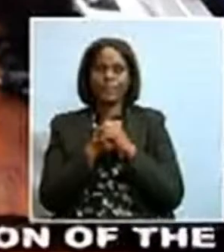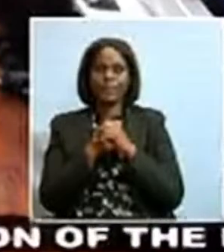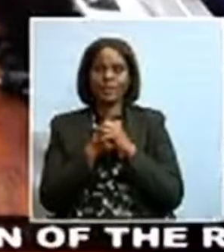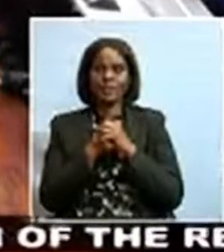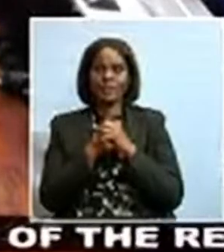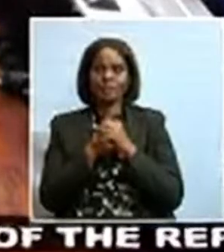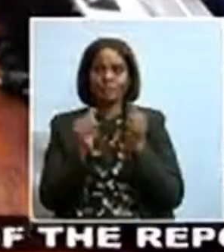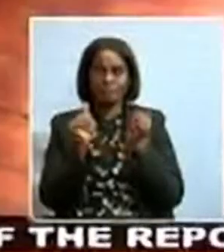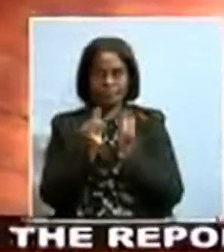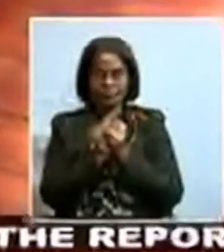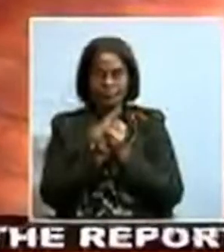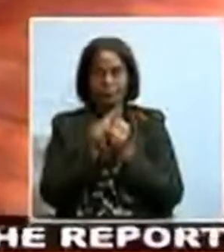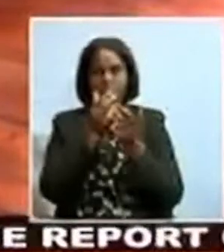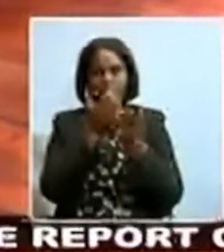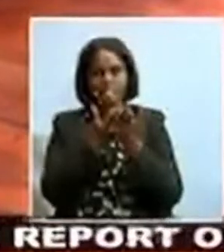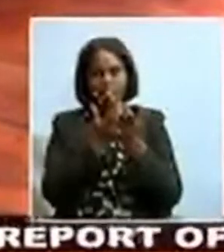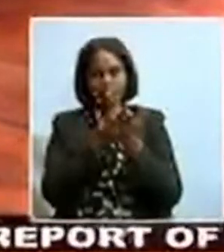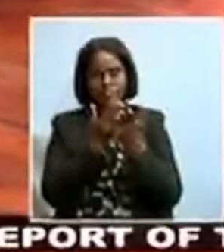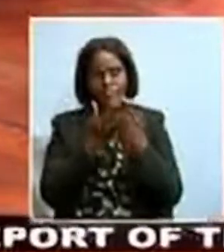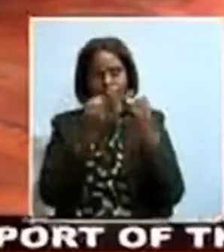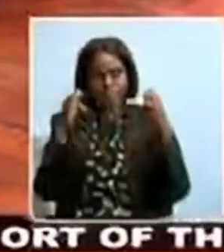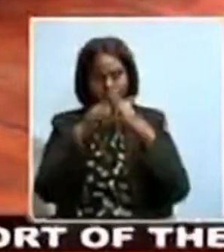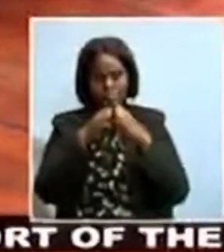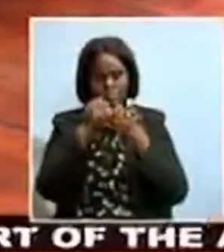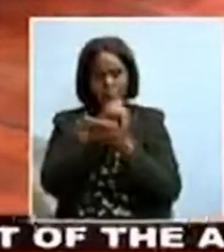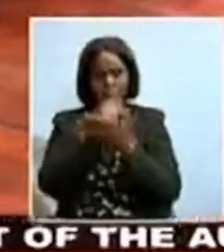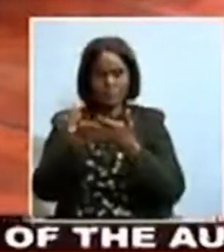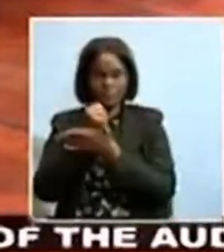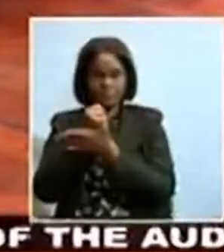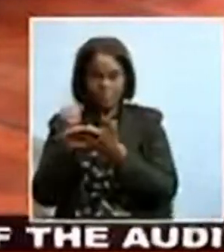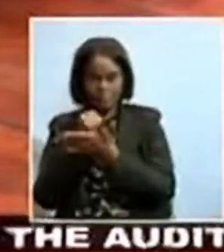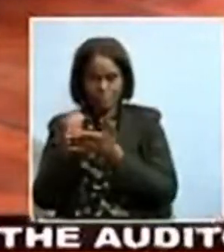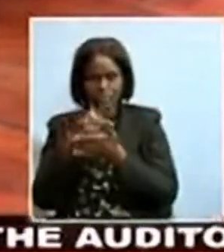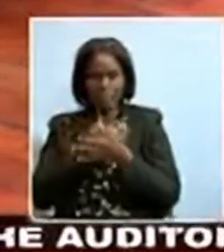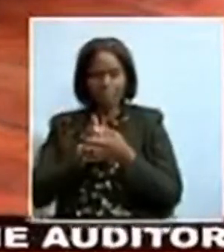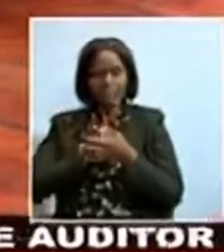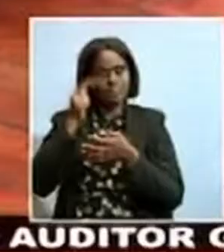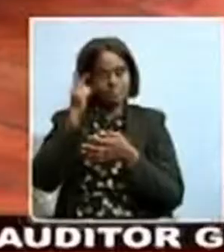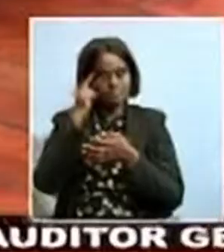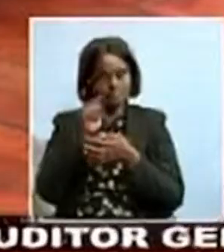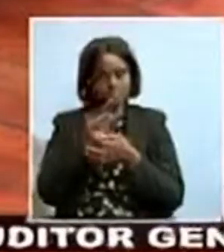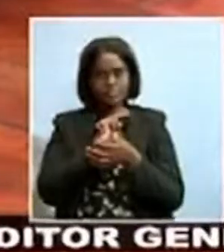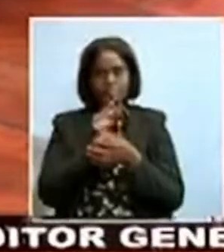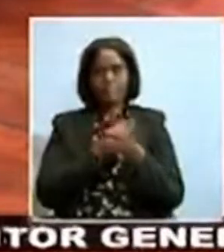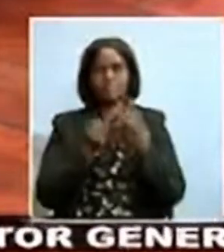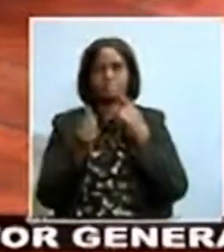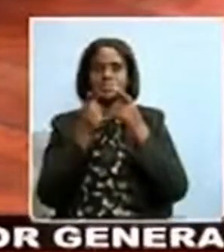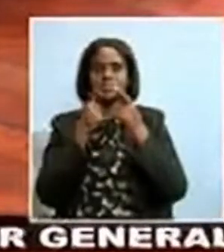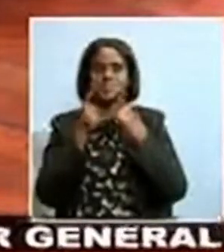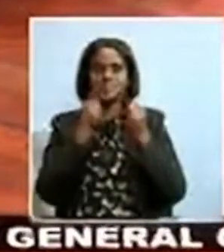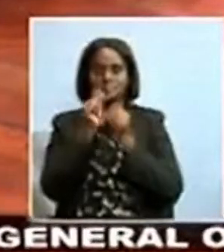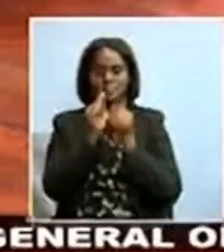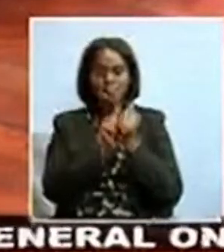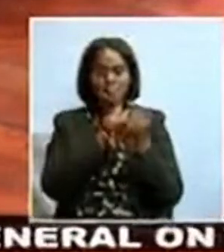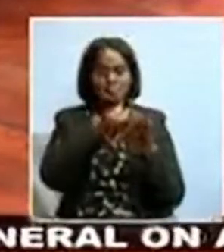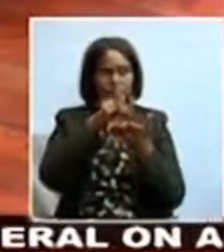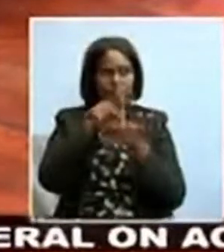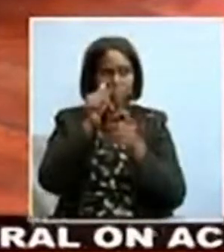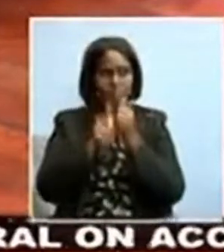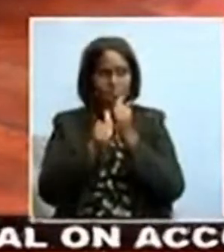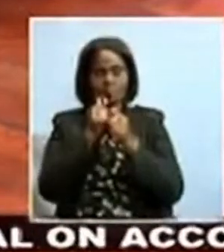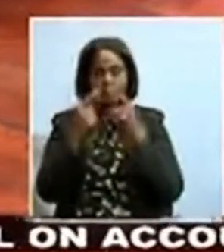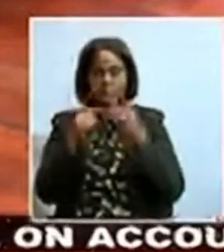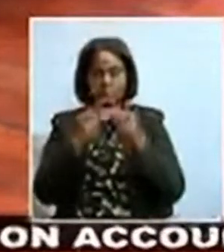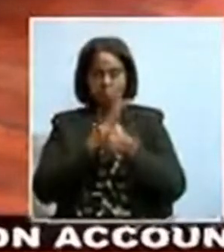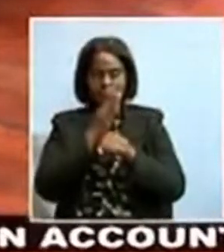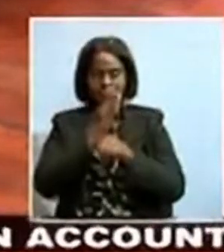In terms of bank statement, I think we are talking about the payments that were done